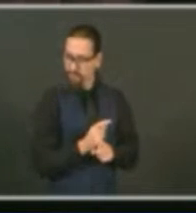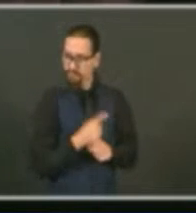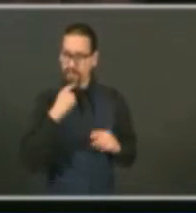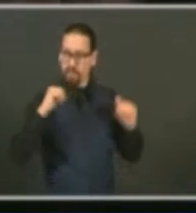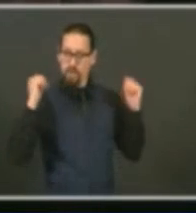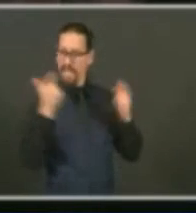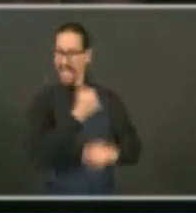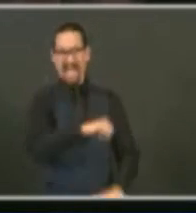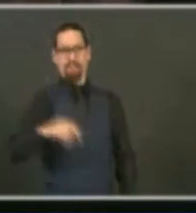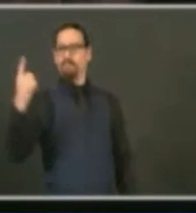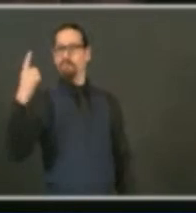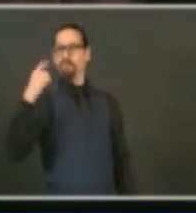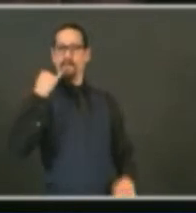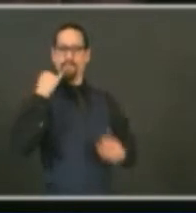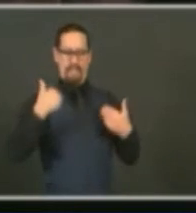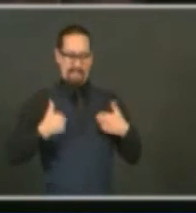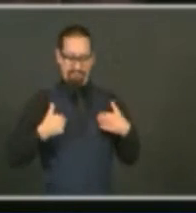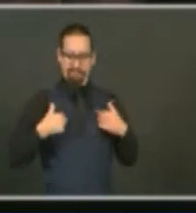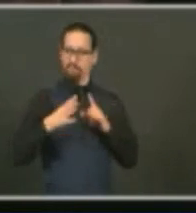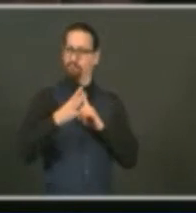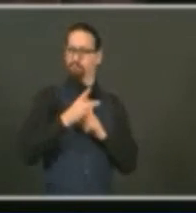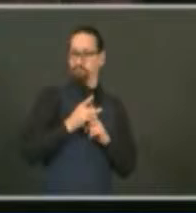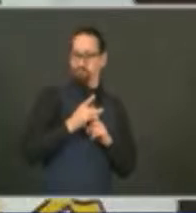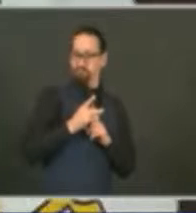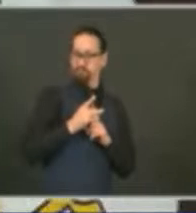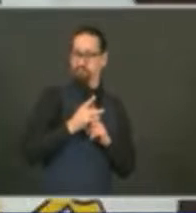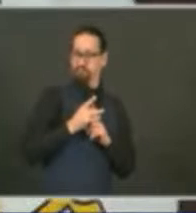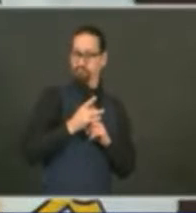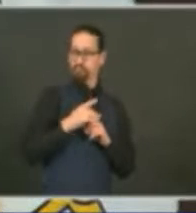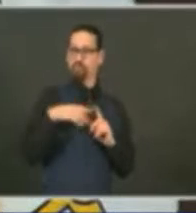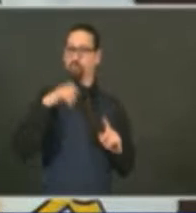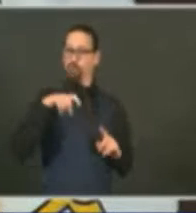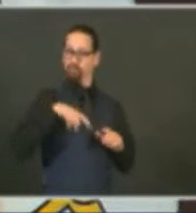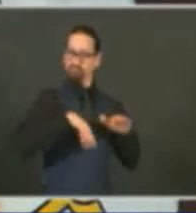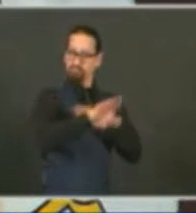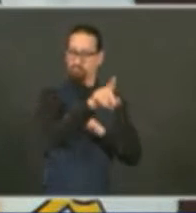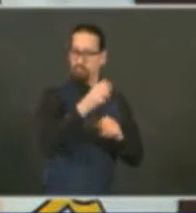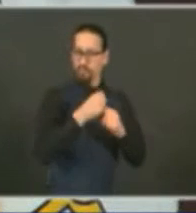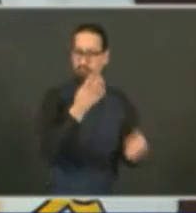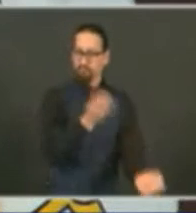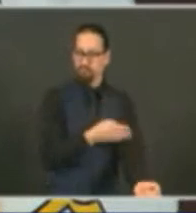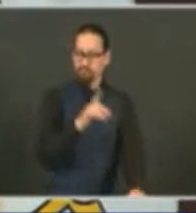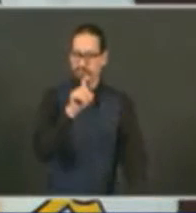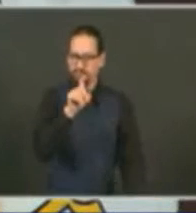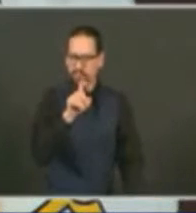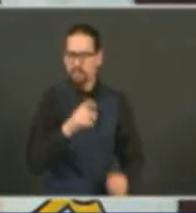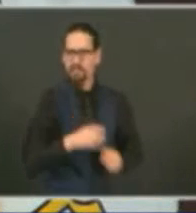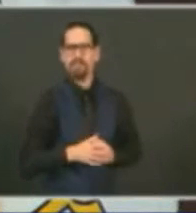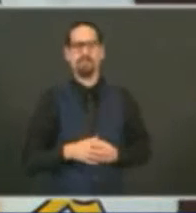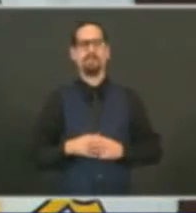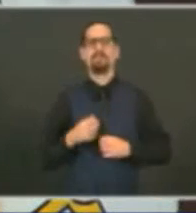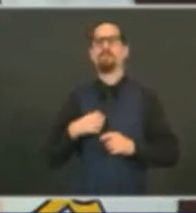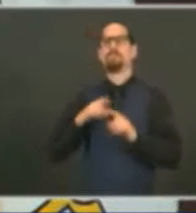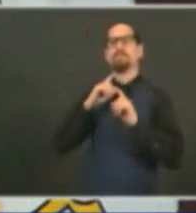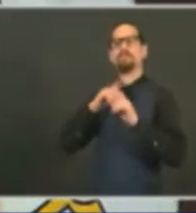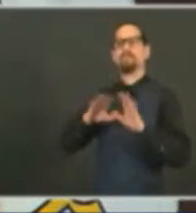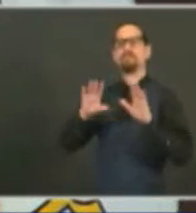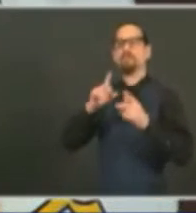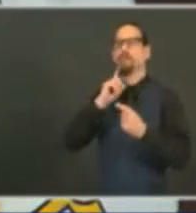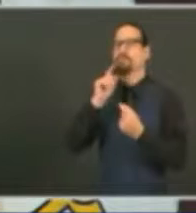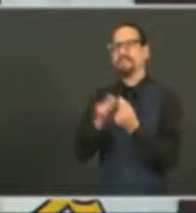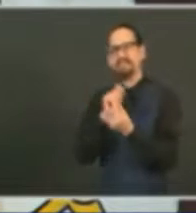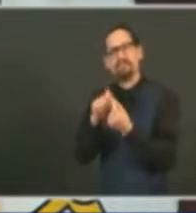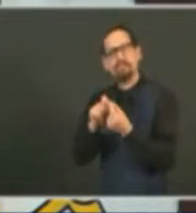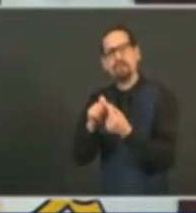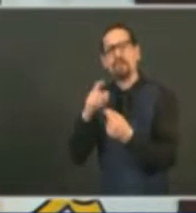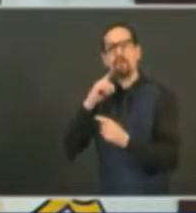tests positive? There are specific populations that I reviewed that with, certain older